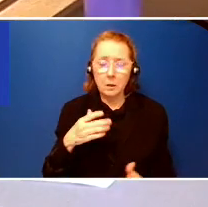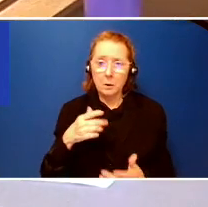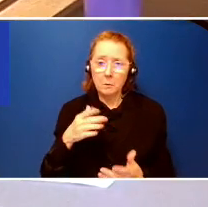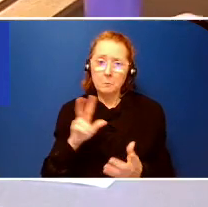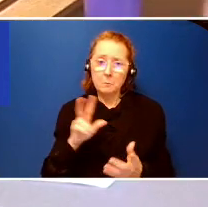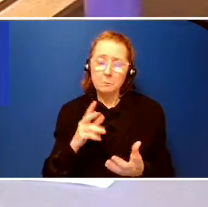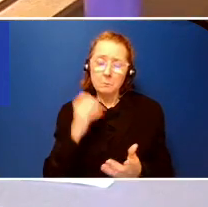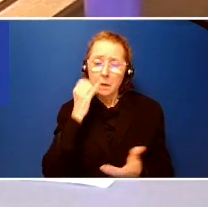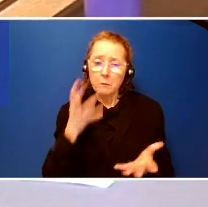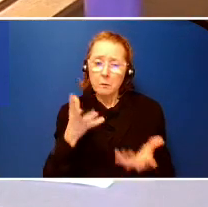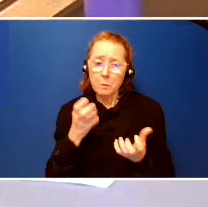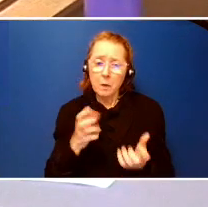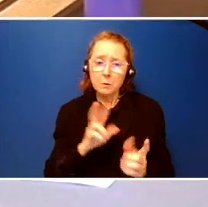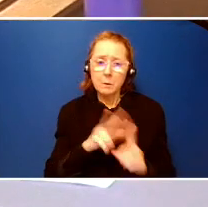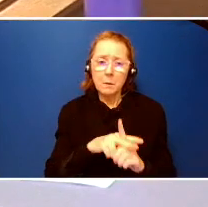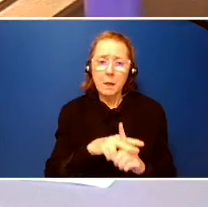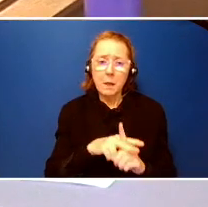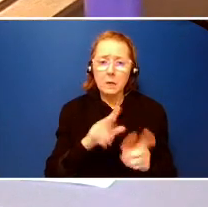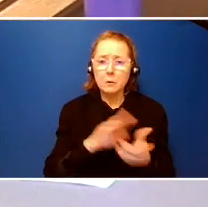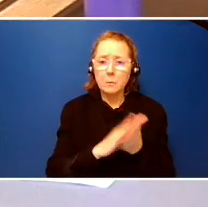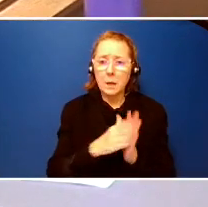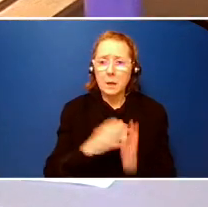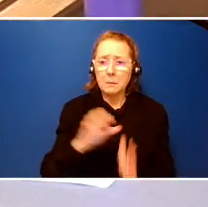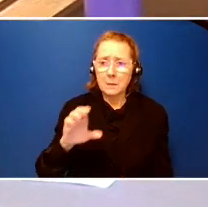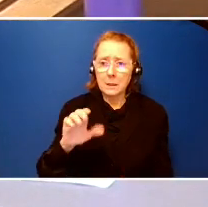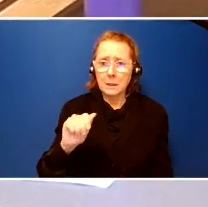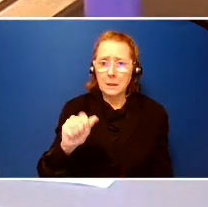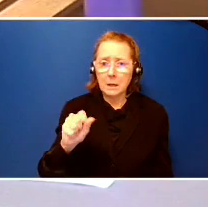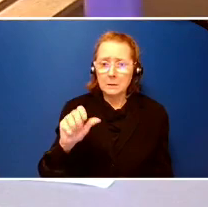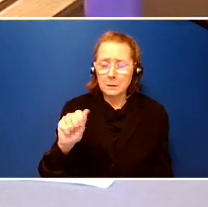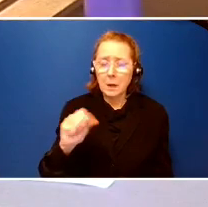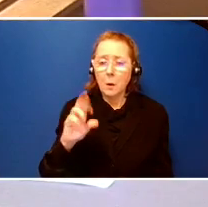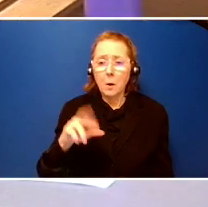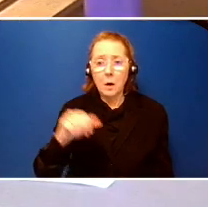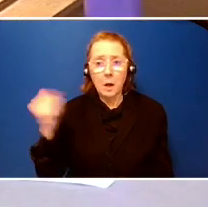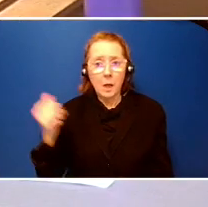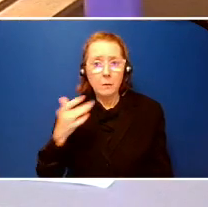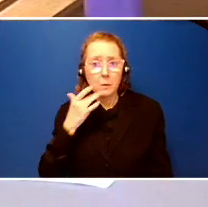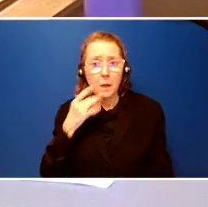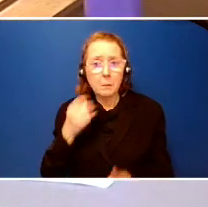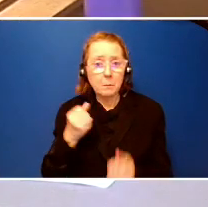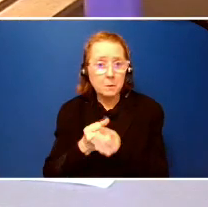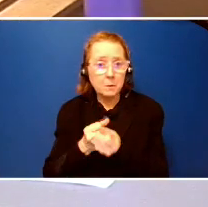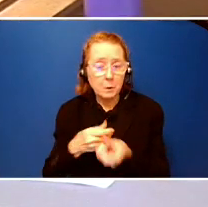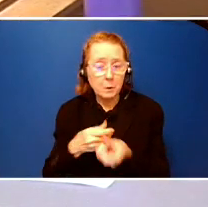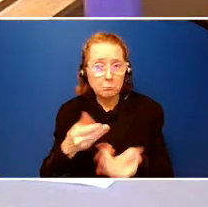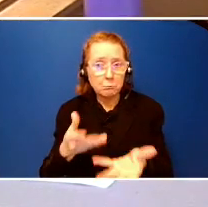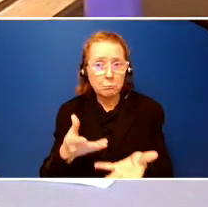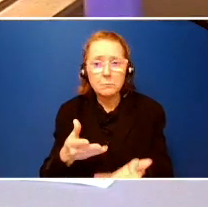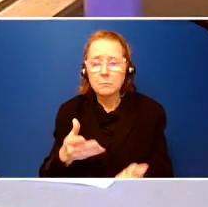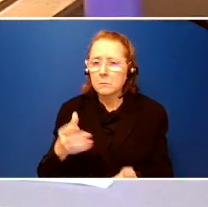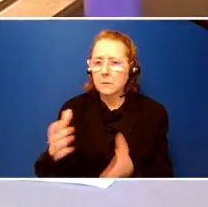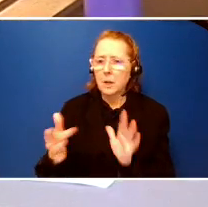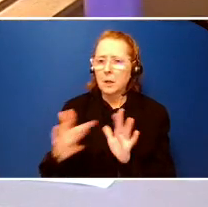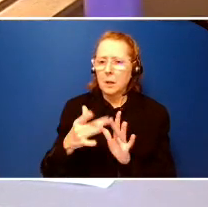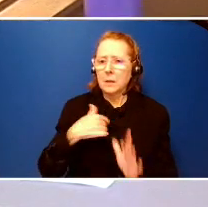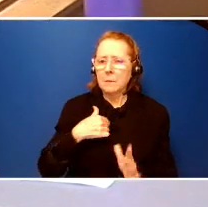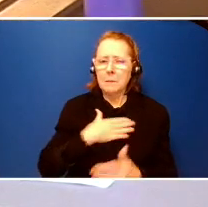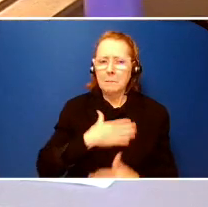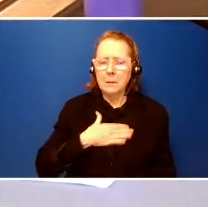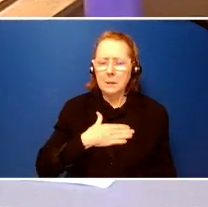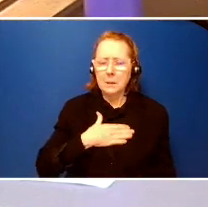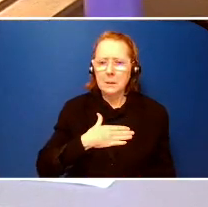form of support, please do not hesitate to reach out to me. We know that the pandemic wreaked havoc on our students' mental